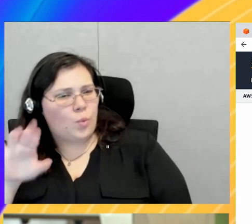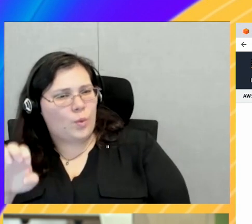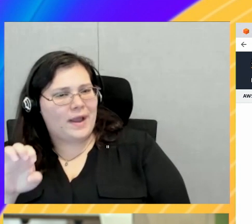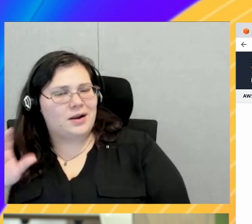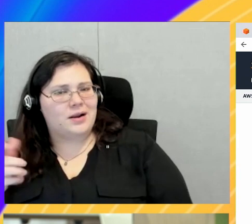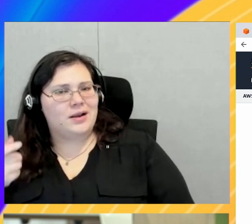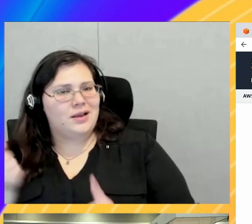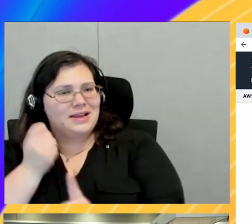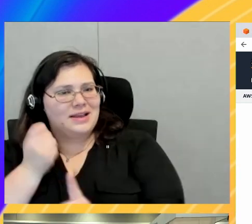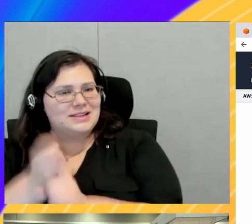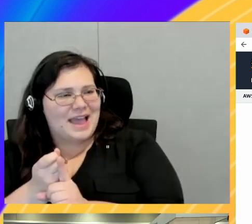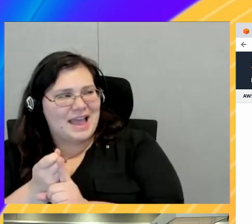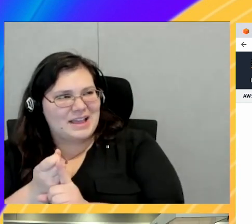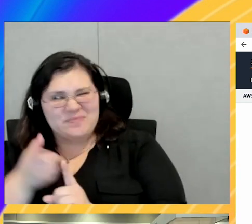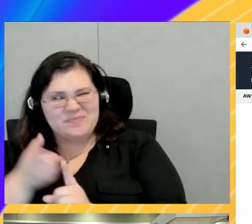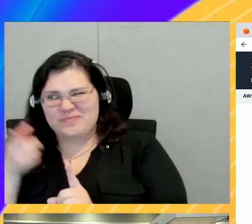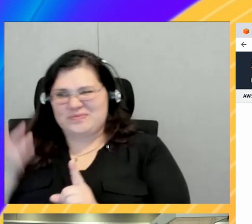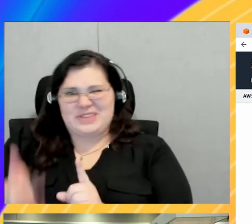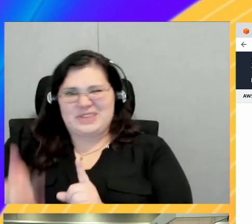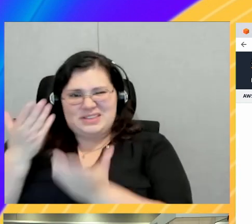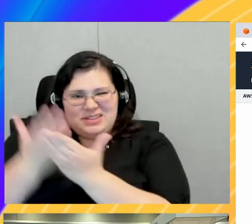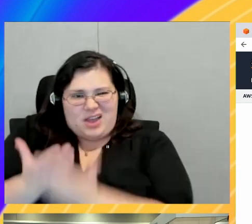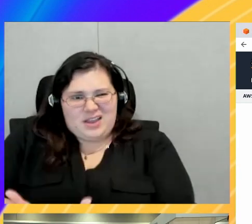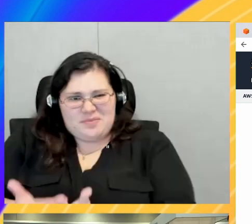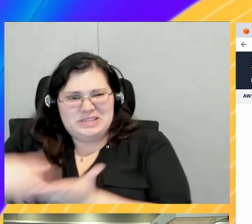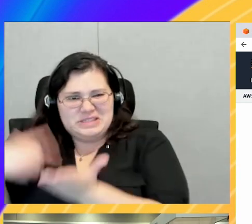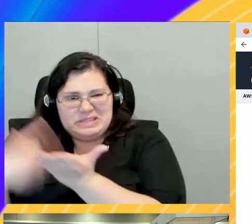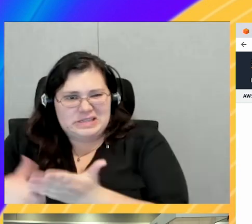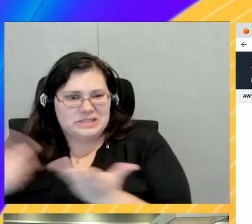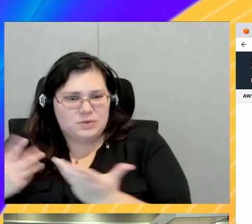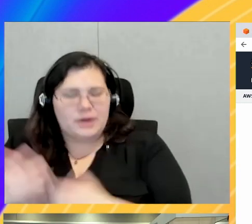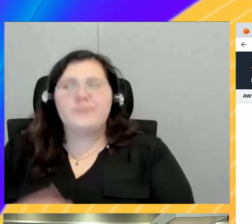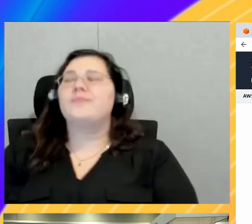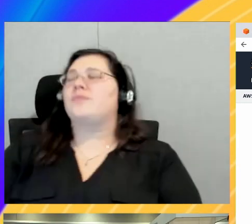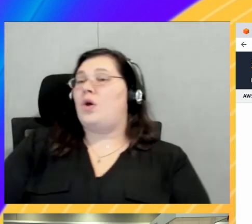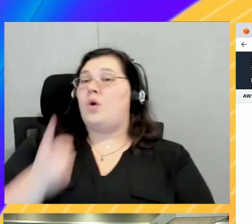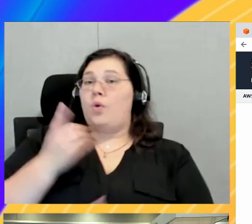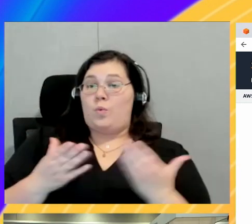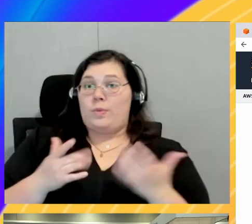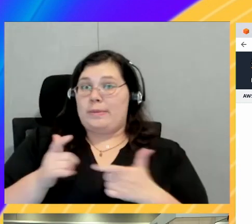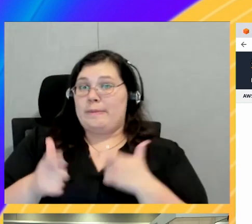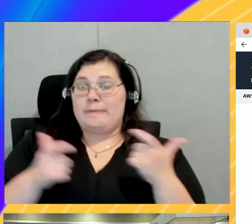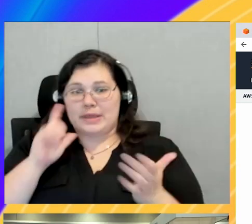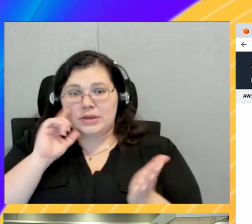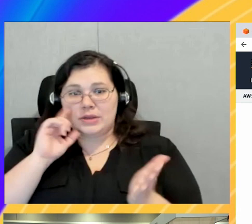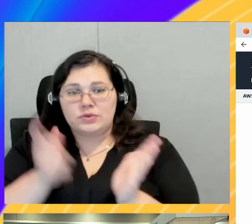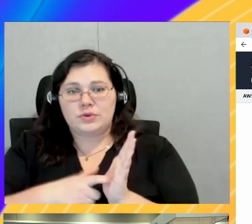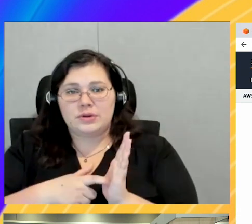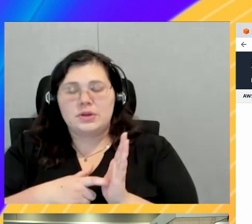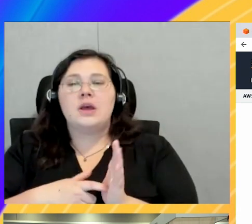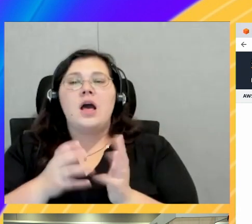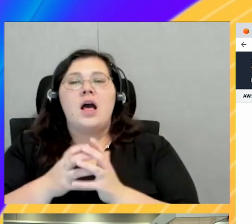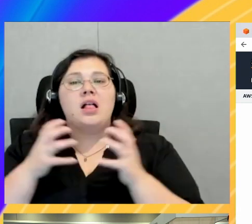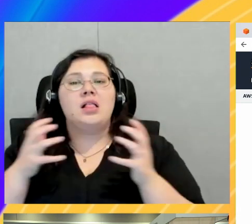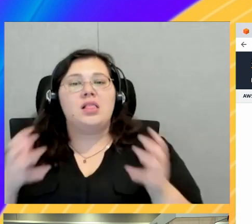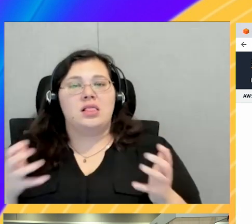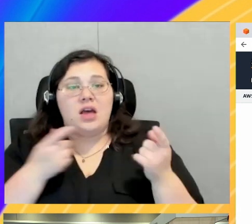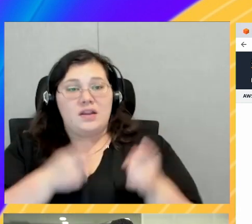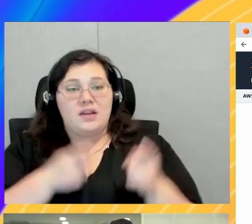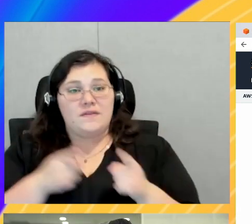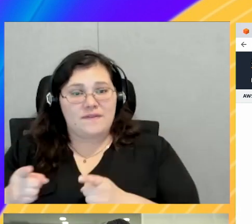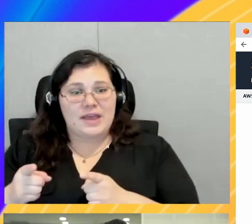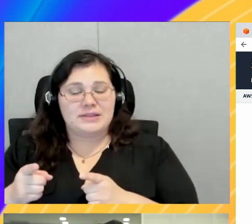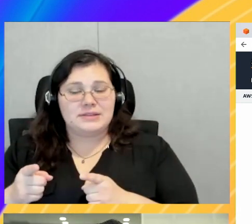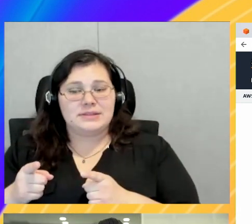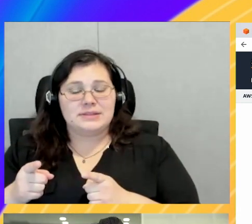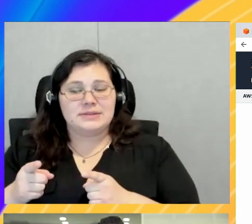over? Well, so one of the big things to recognize is that a lot of these events are